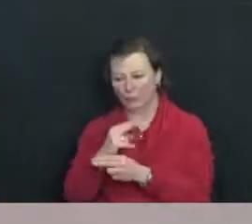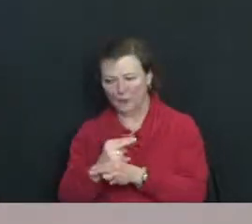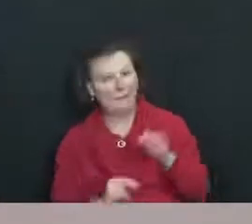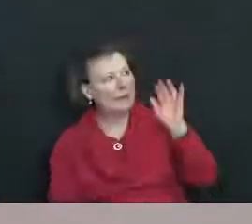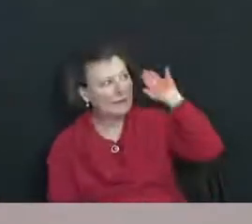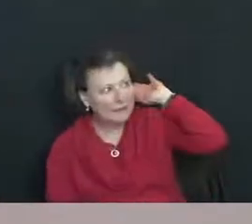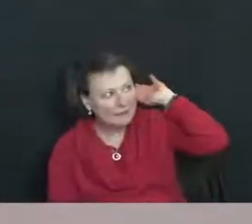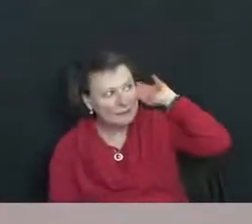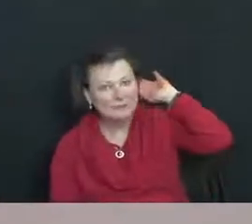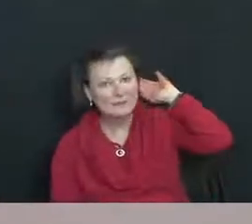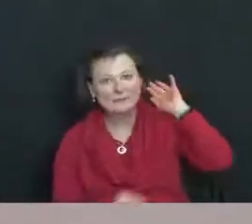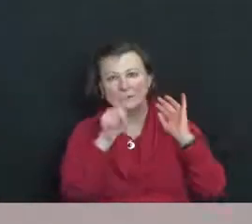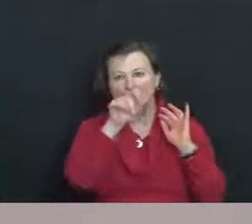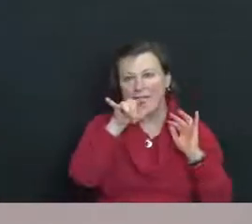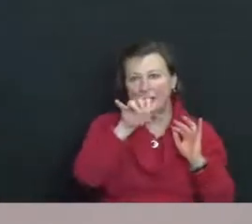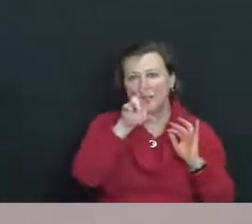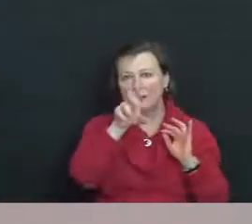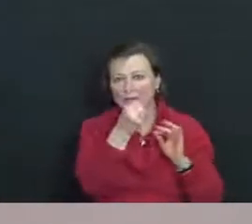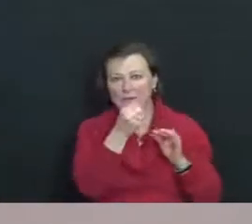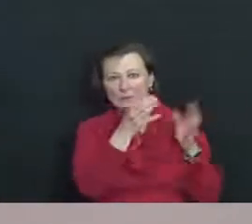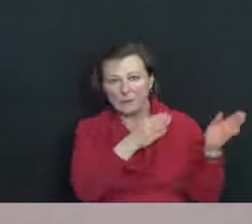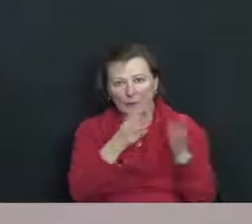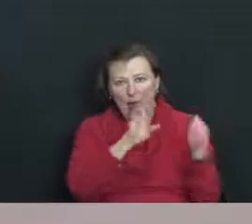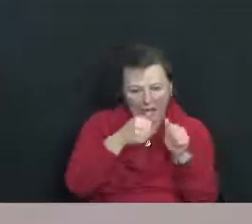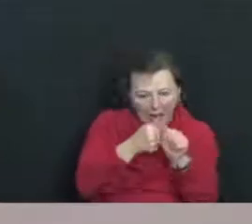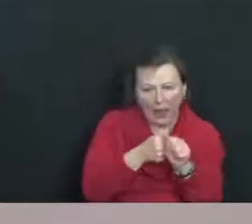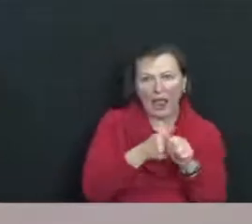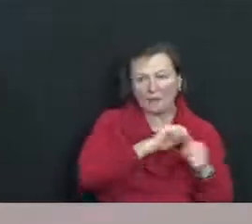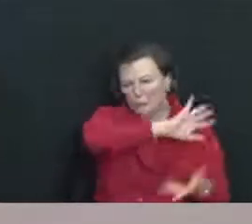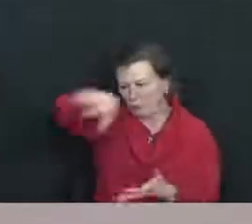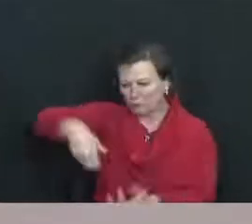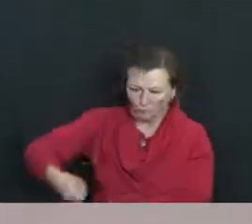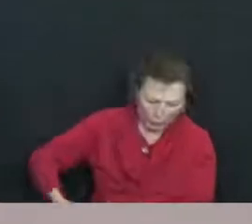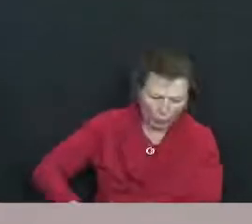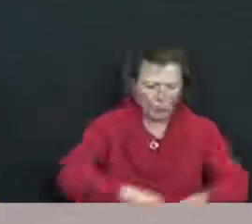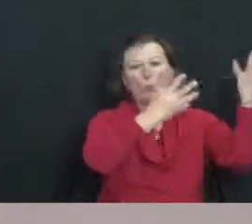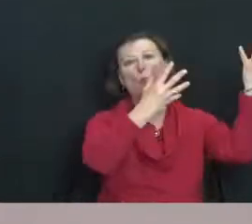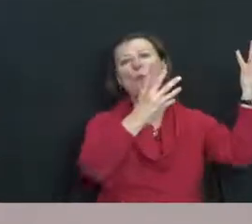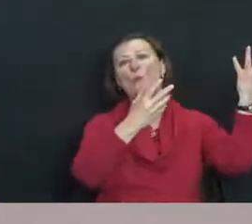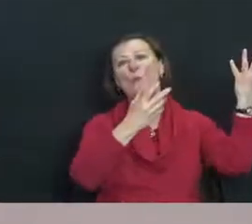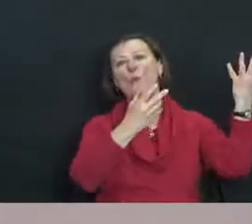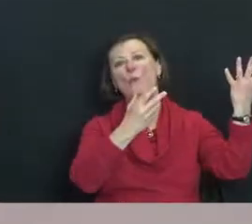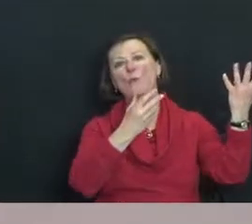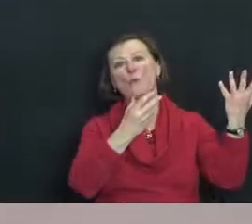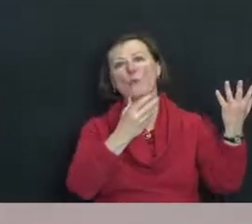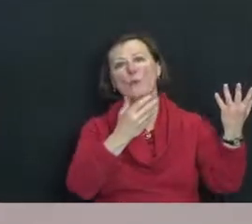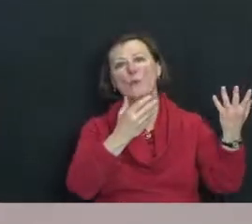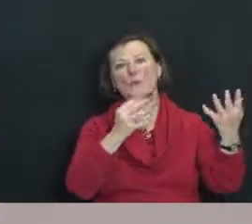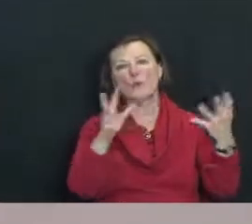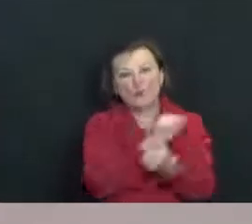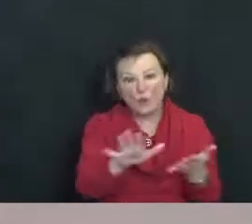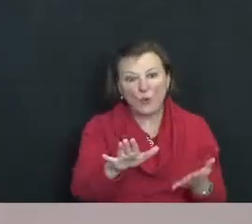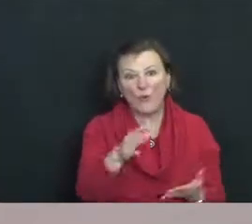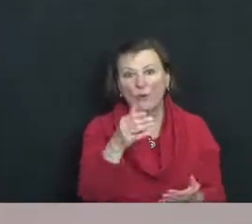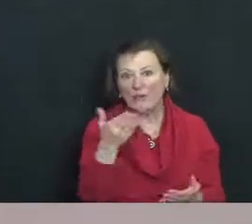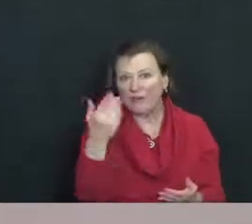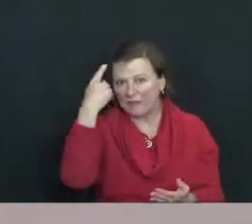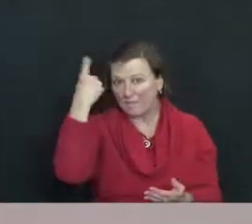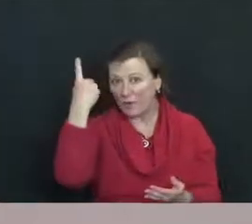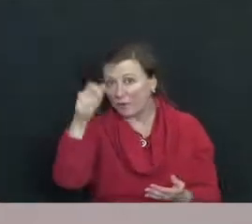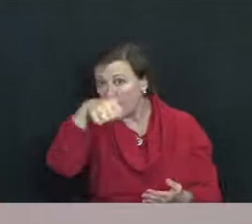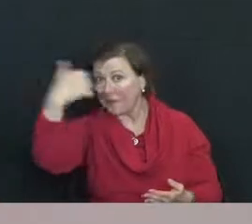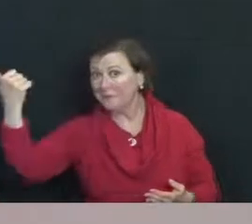to Taylor's plans to hide, to throw everything away, to ruin things for someone